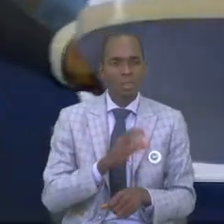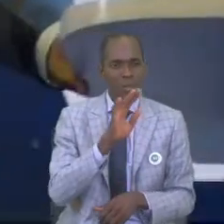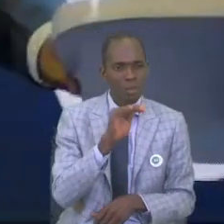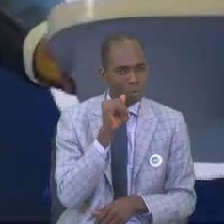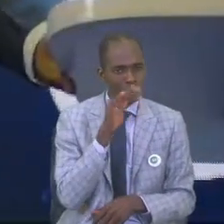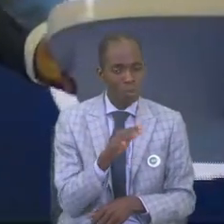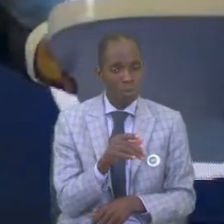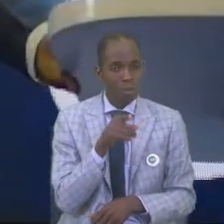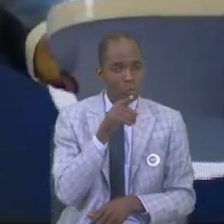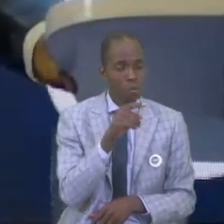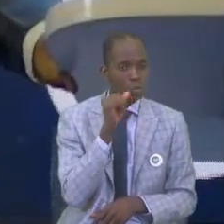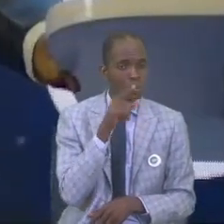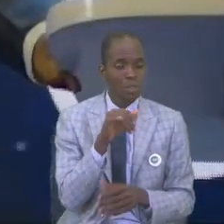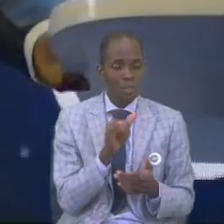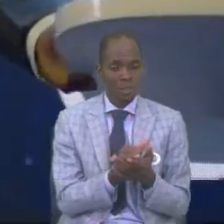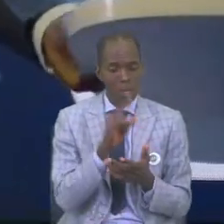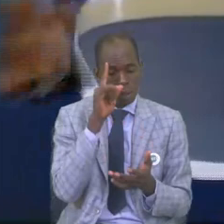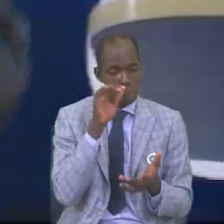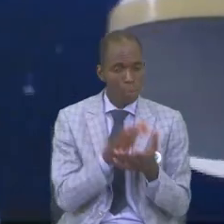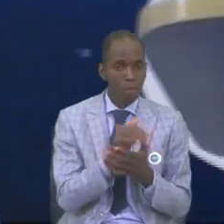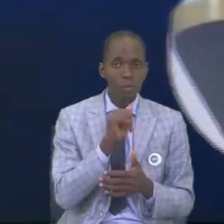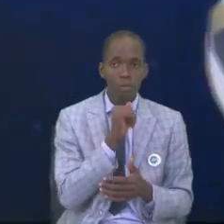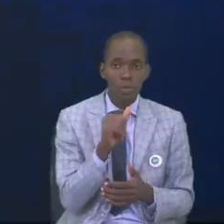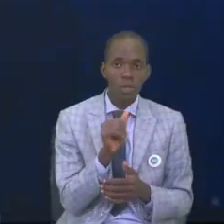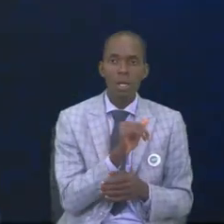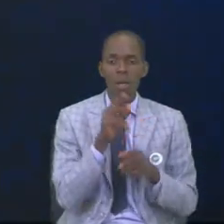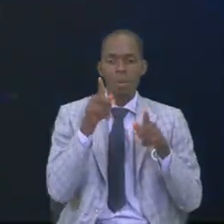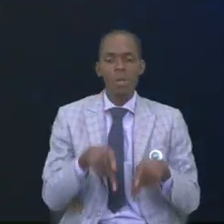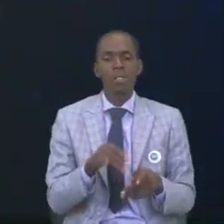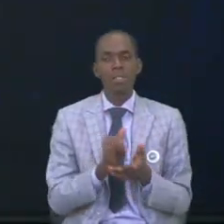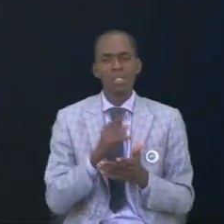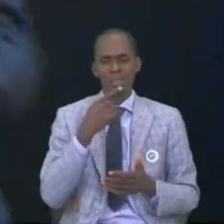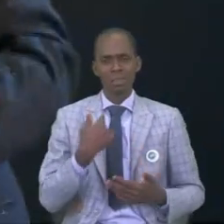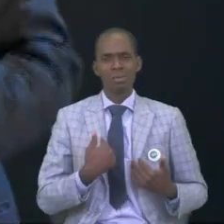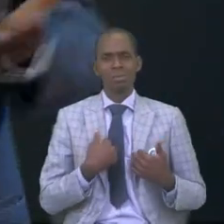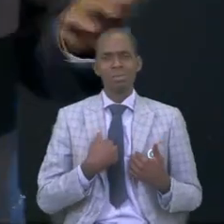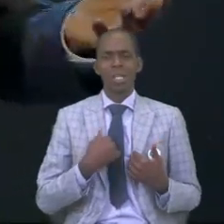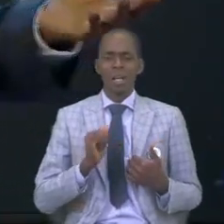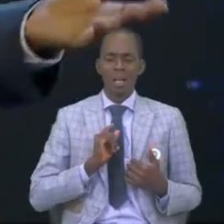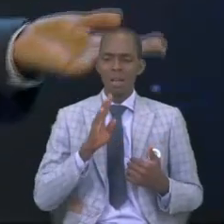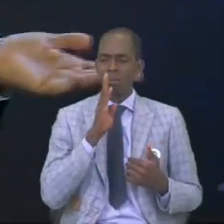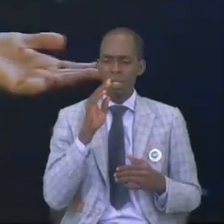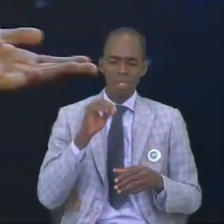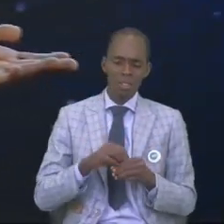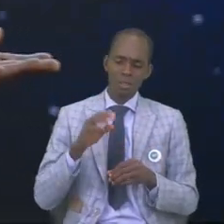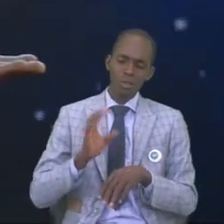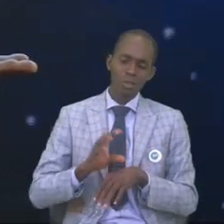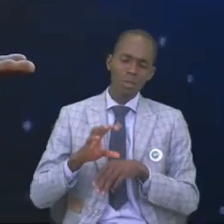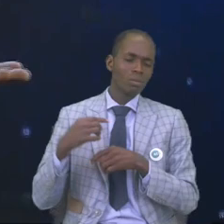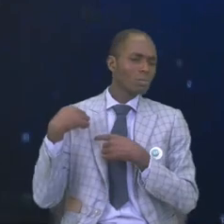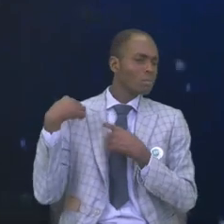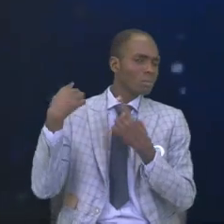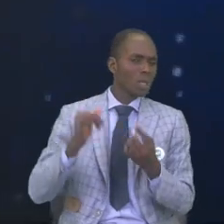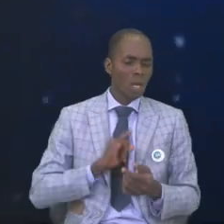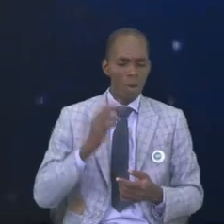that believeth not, a person that says, I've been in the church, I've been in religion, I was born in